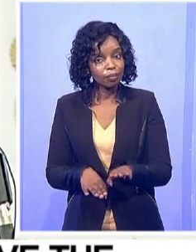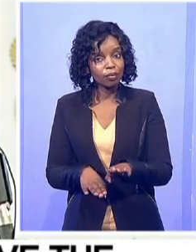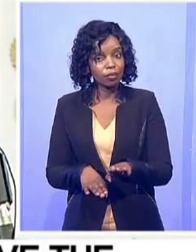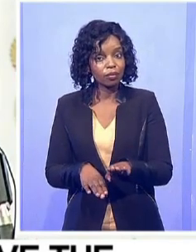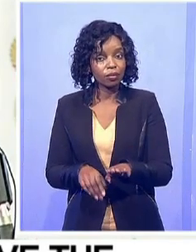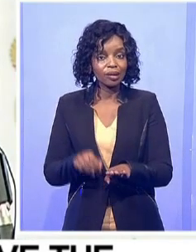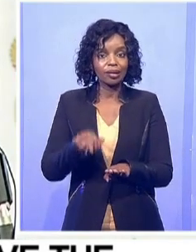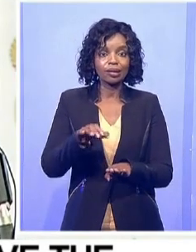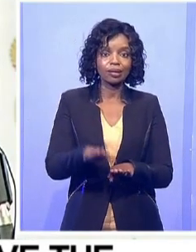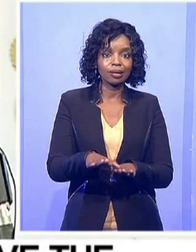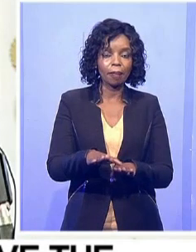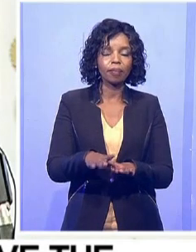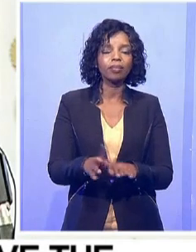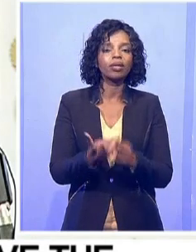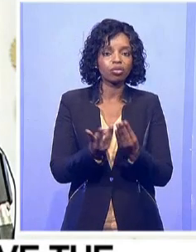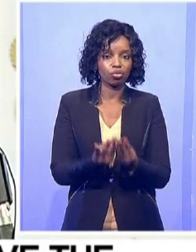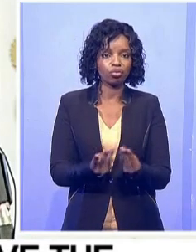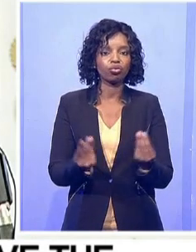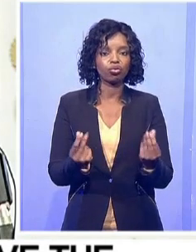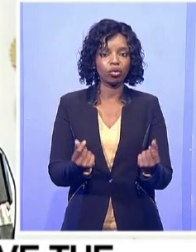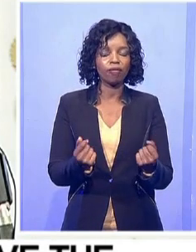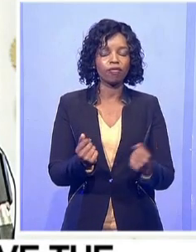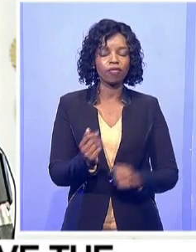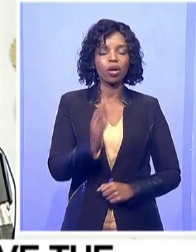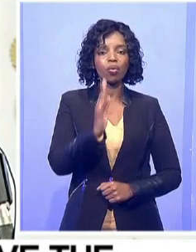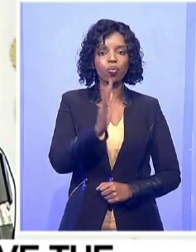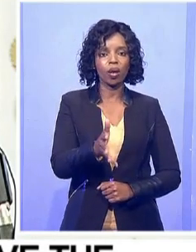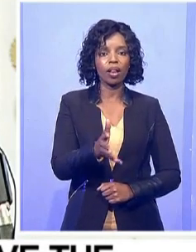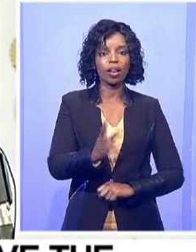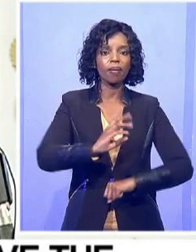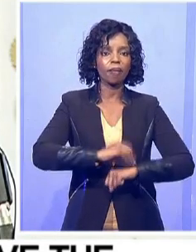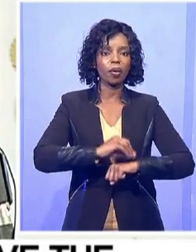We are going to resolve your challenges.